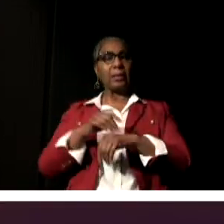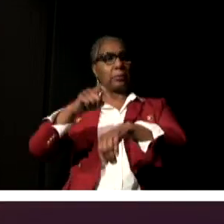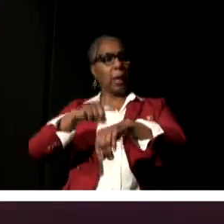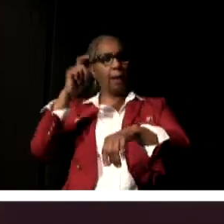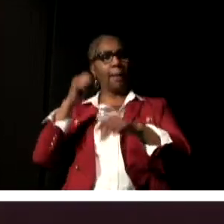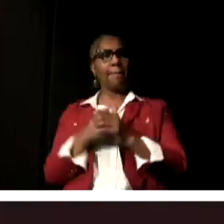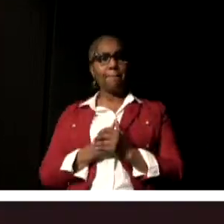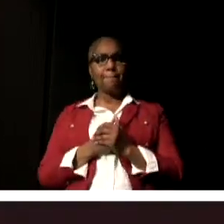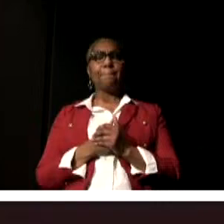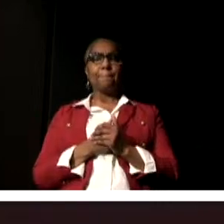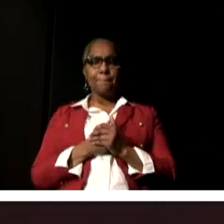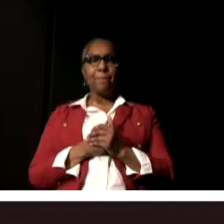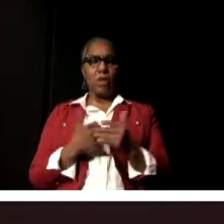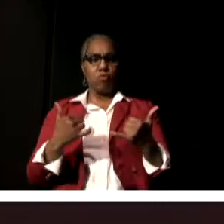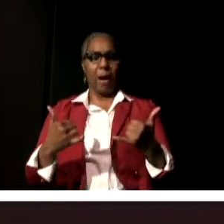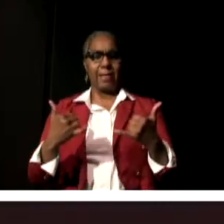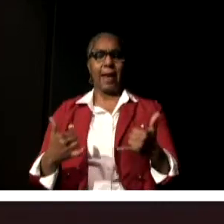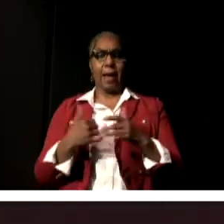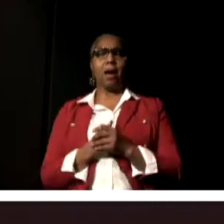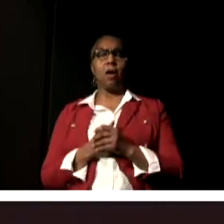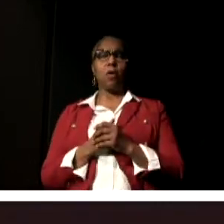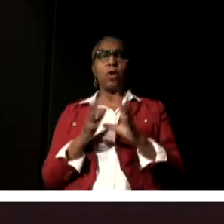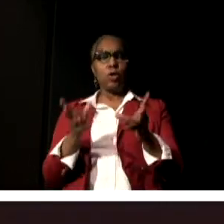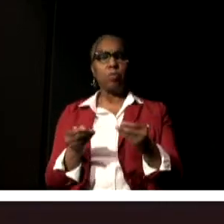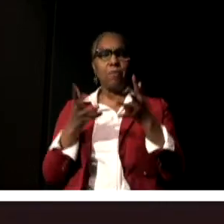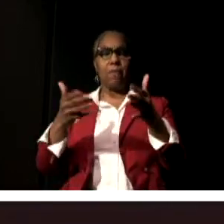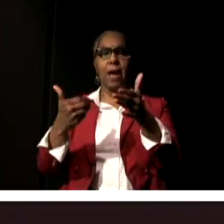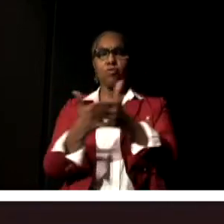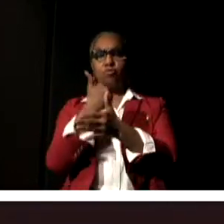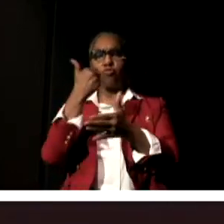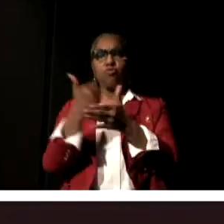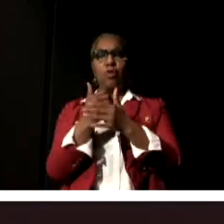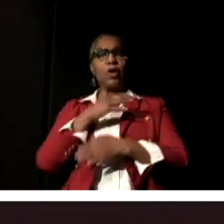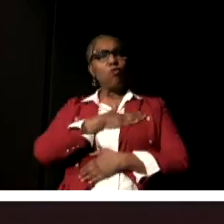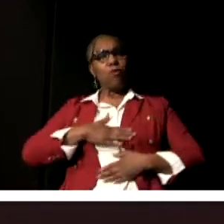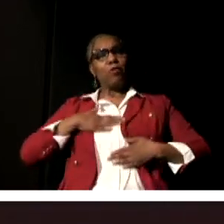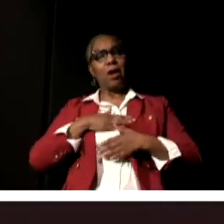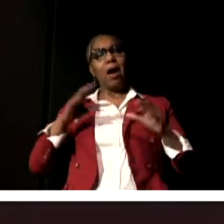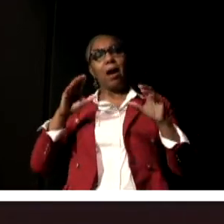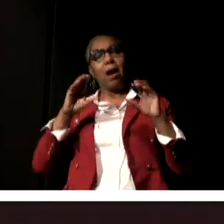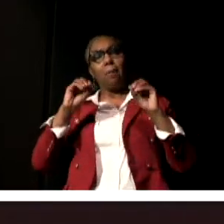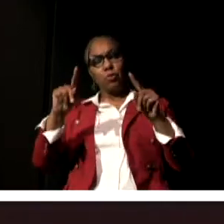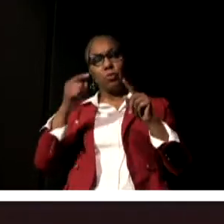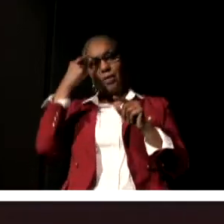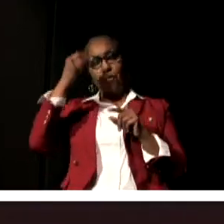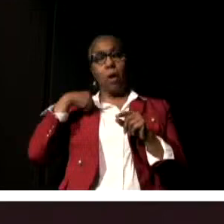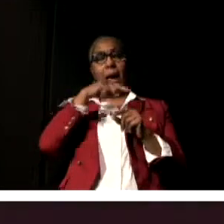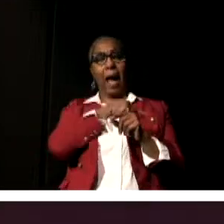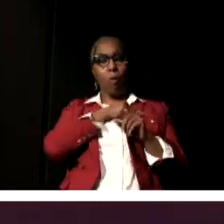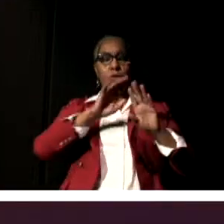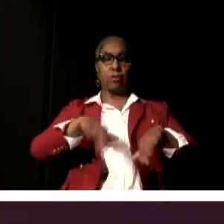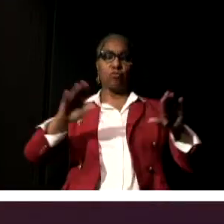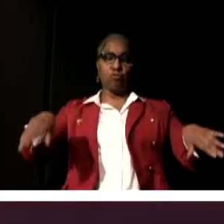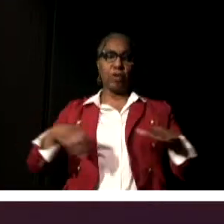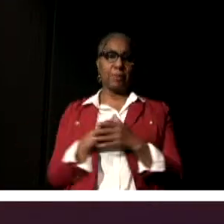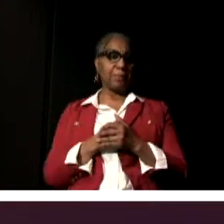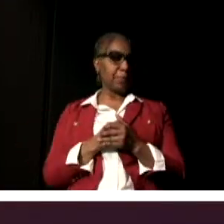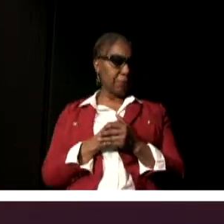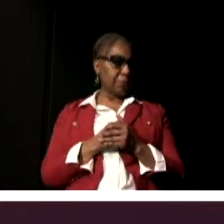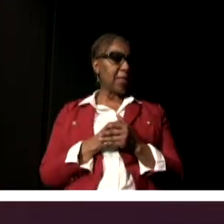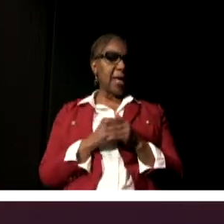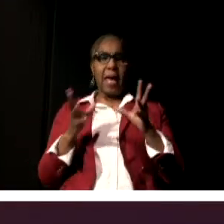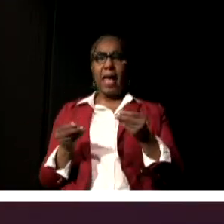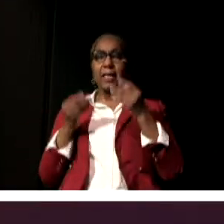time right now to provide new recreational opportunities for our children and